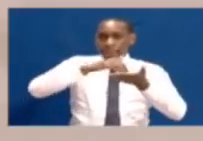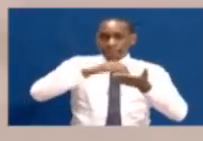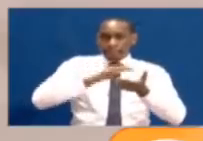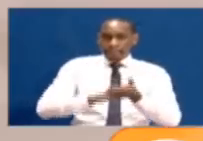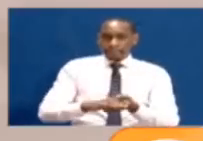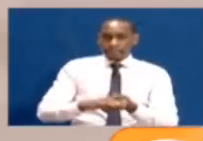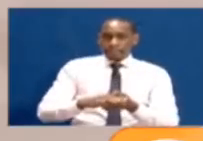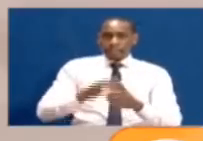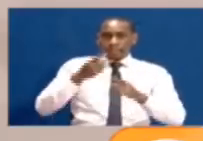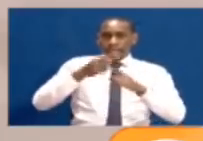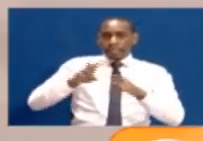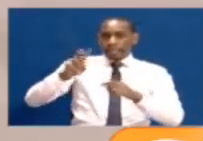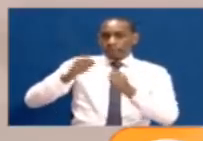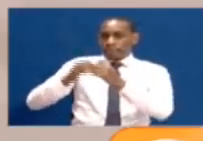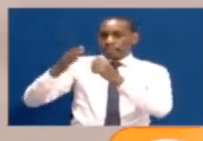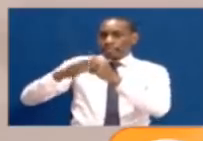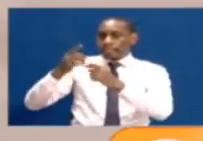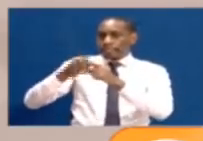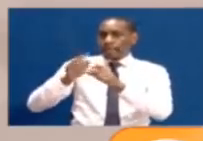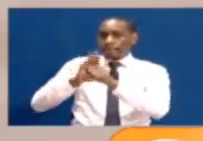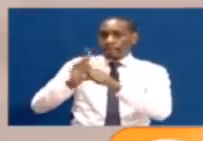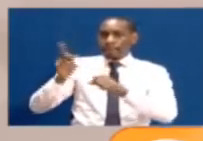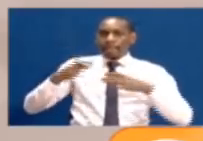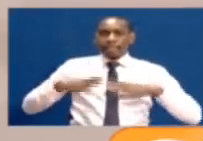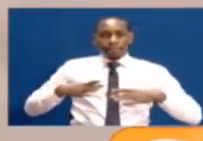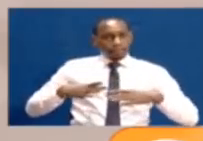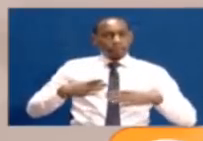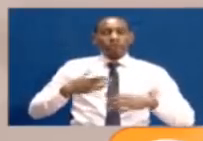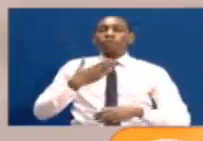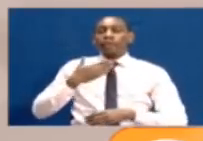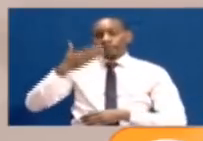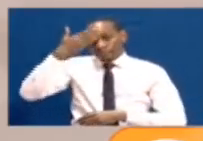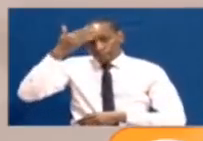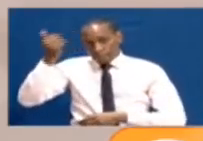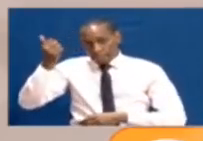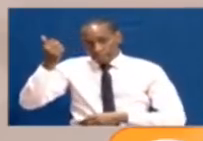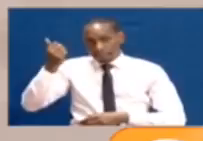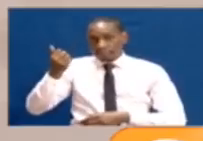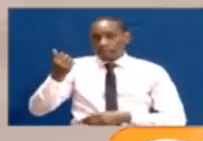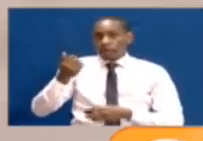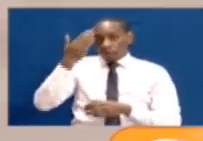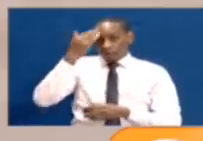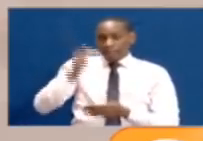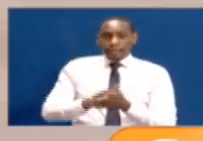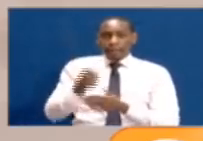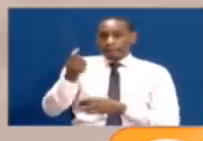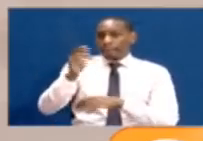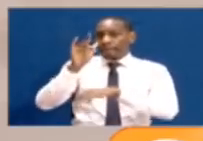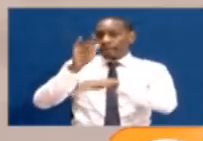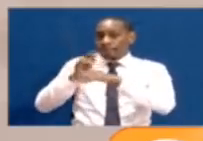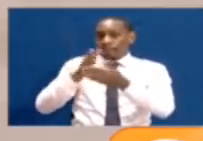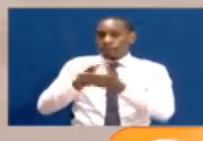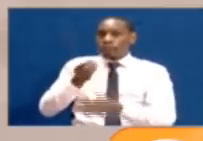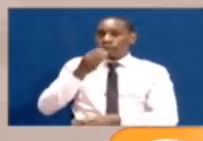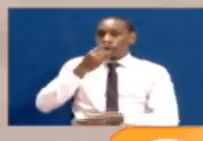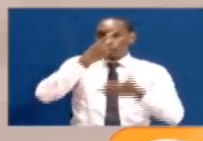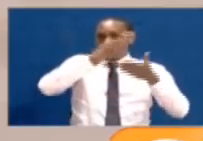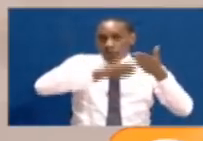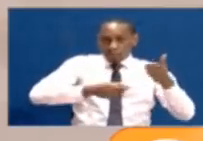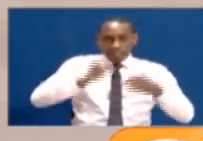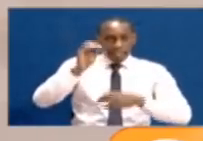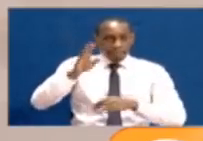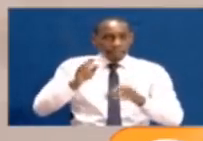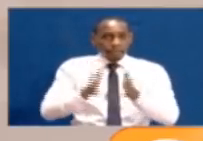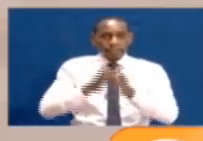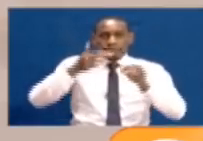Now, 2019 was a year many Kenyans would like to forget. Pockets were hit hard by high food prices and